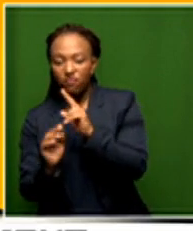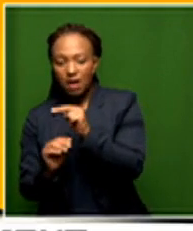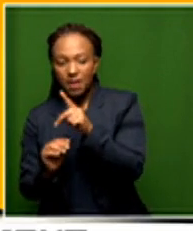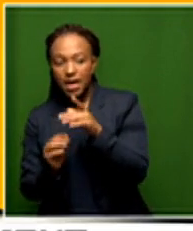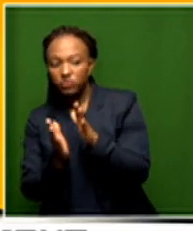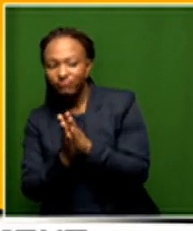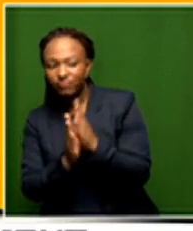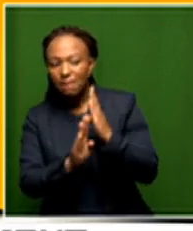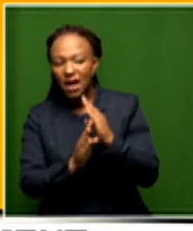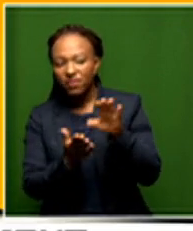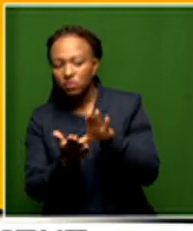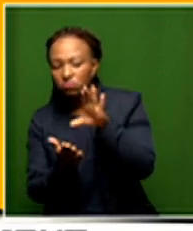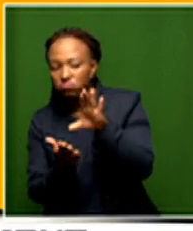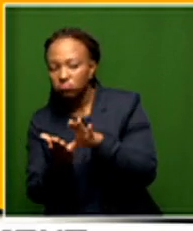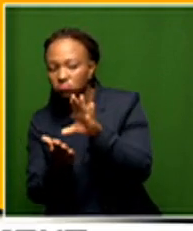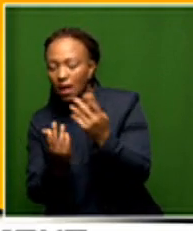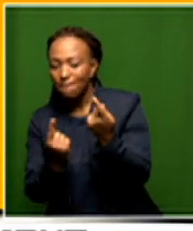well.